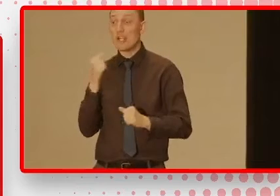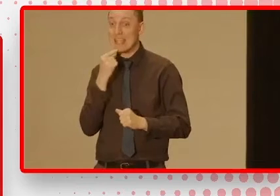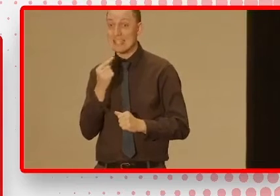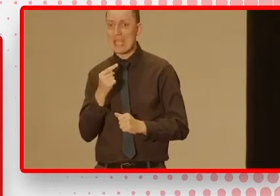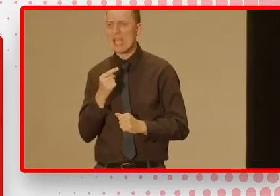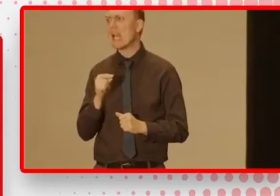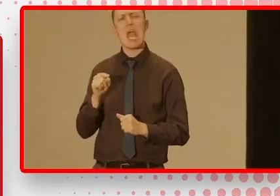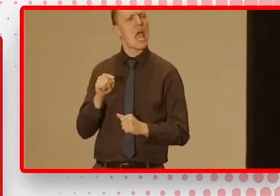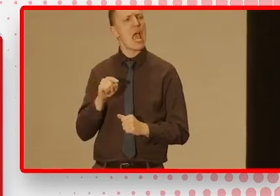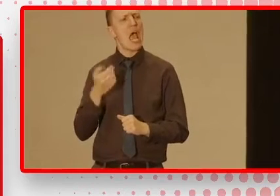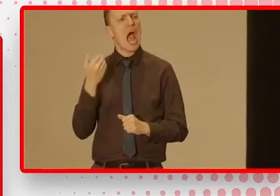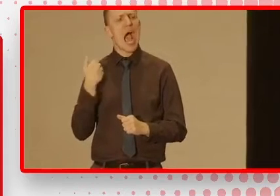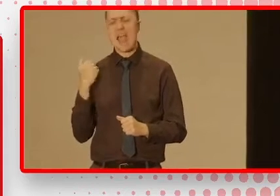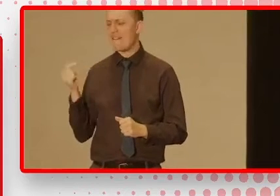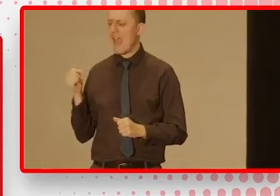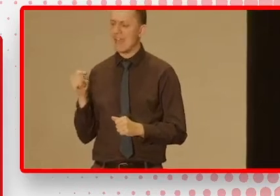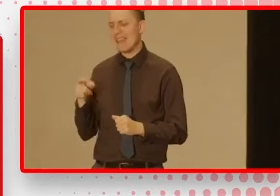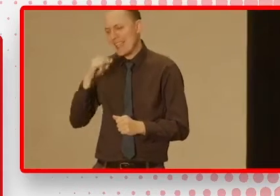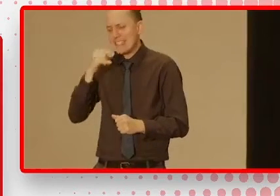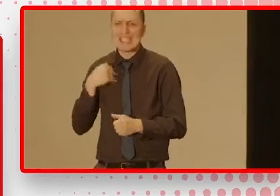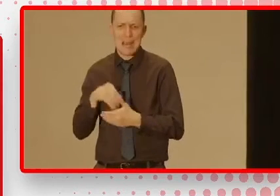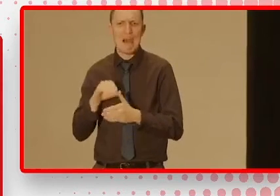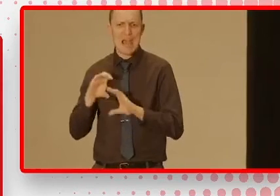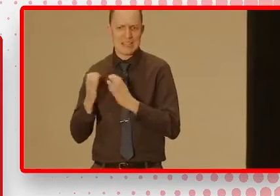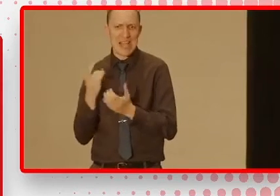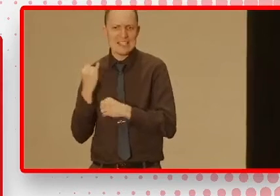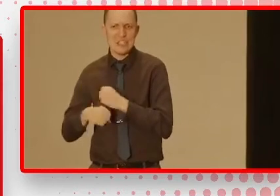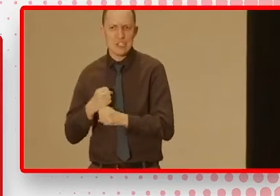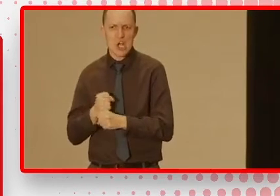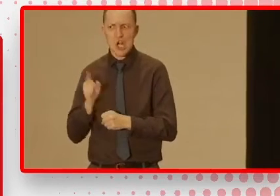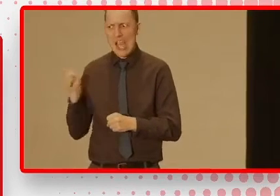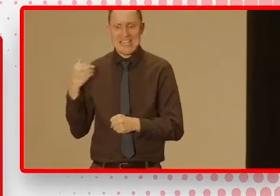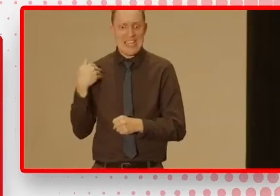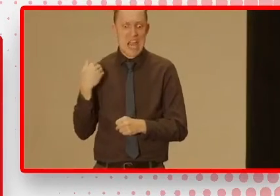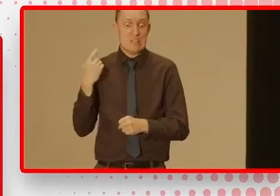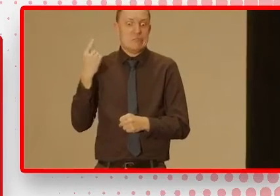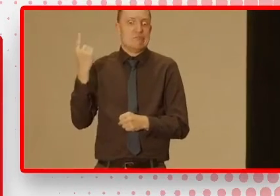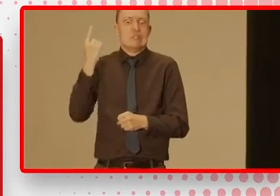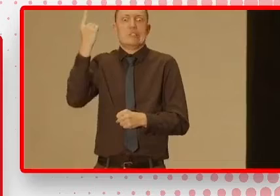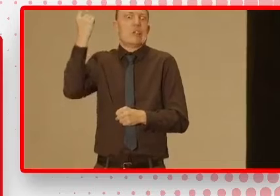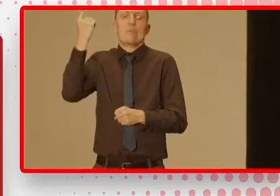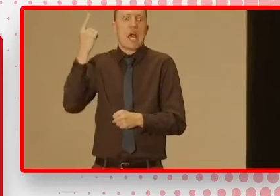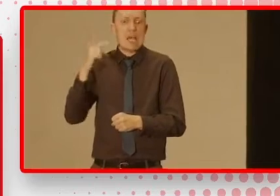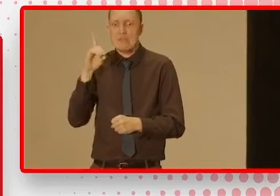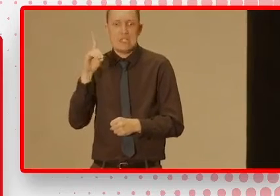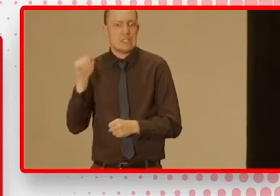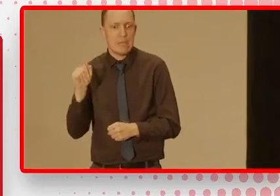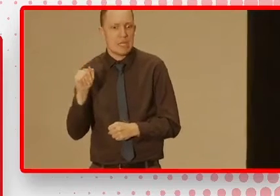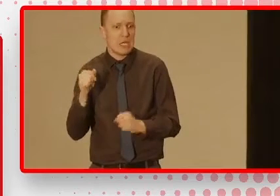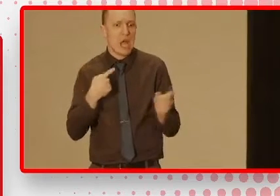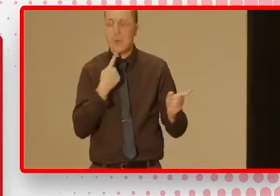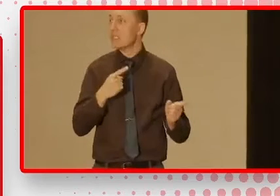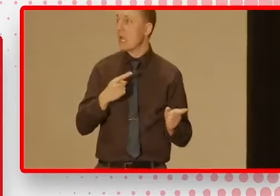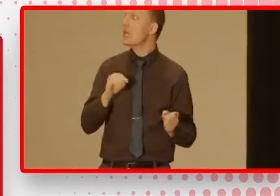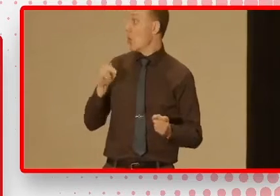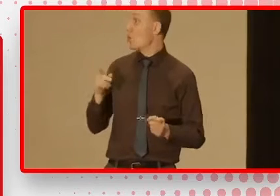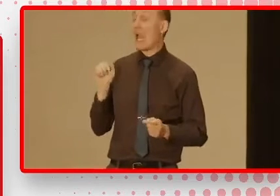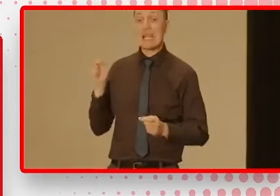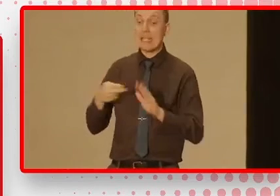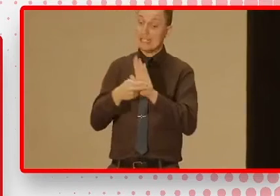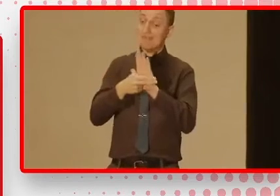Johnny in my class this year, and he definitely has some type of disability, I'd be like, okay, he's regarded as having a disability,